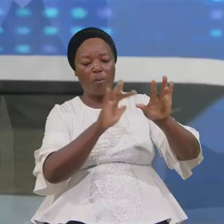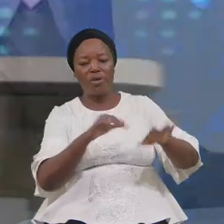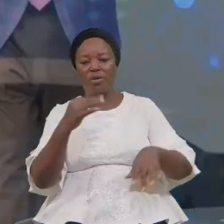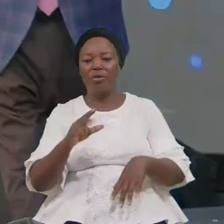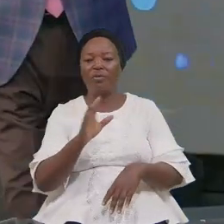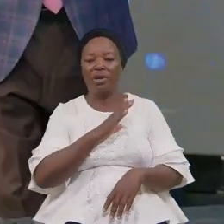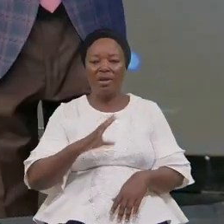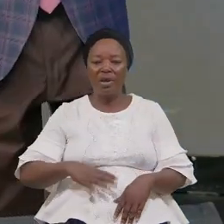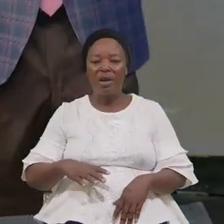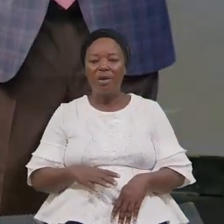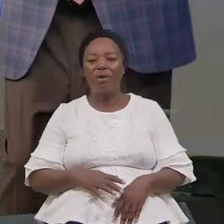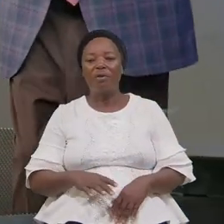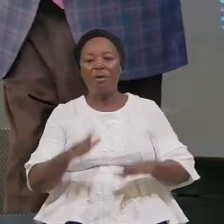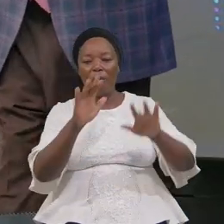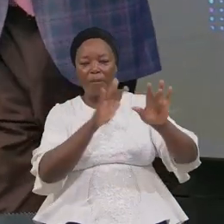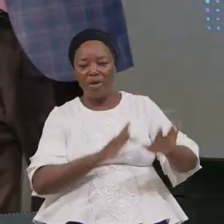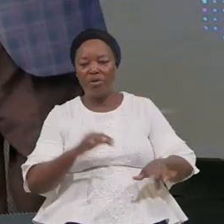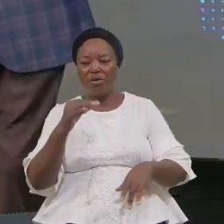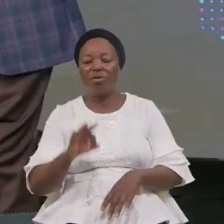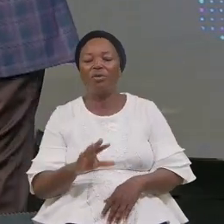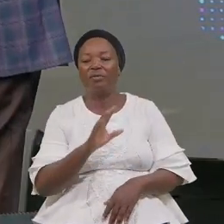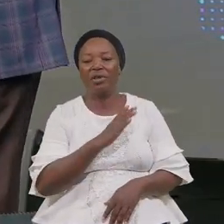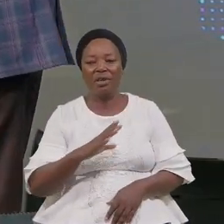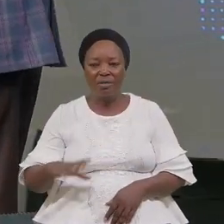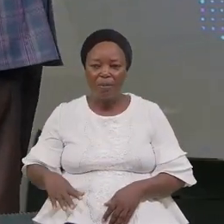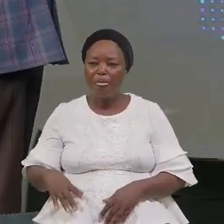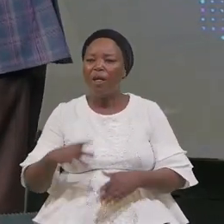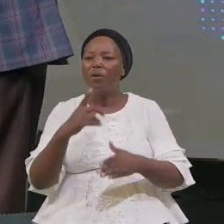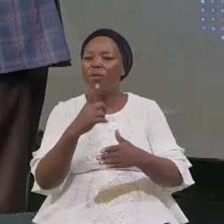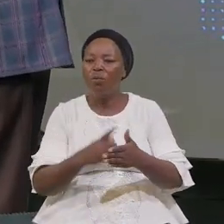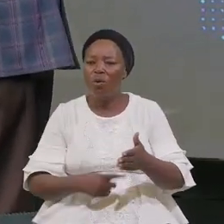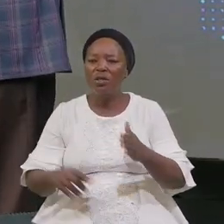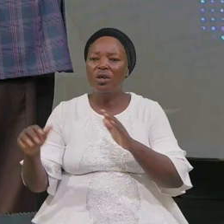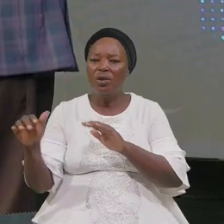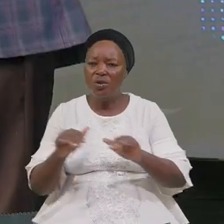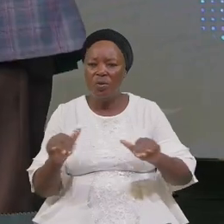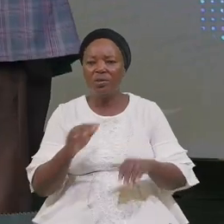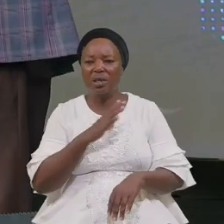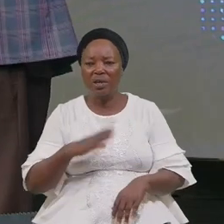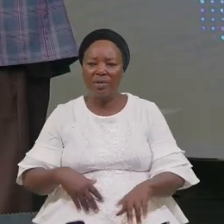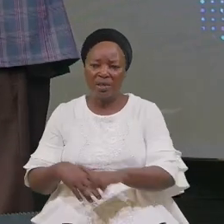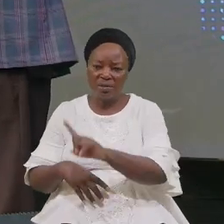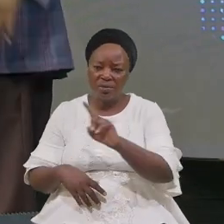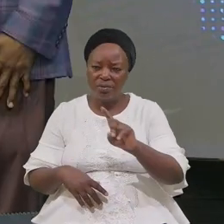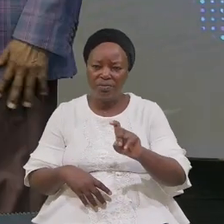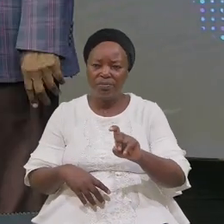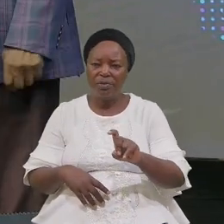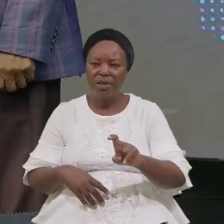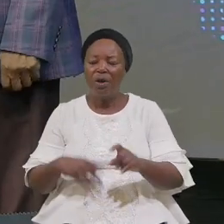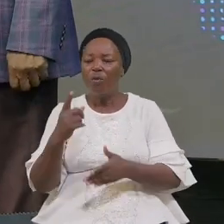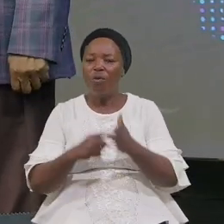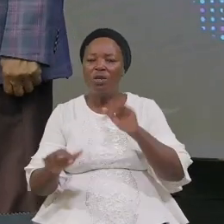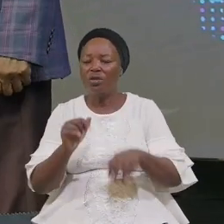of Christ. Compassion of Christ. What does Christ do when he has